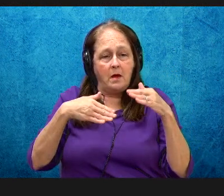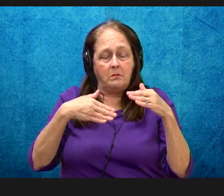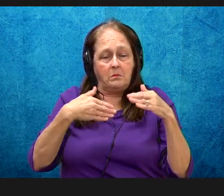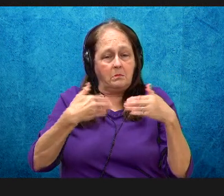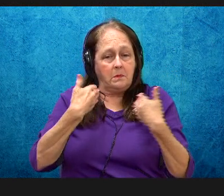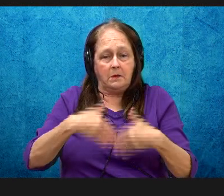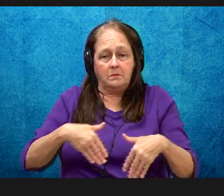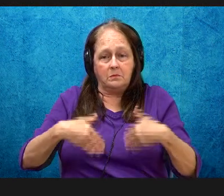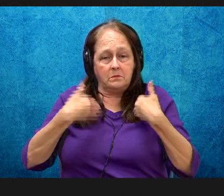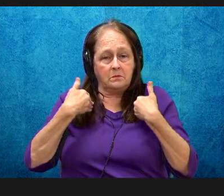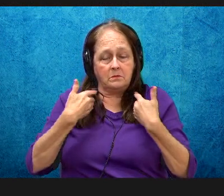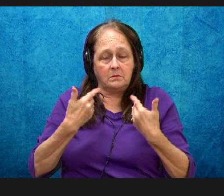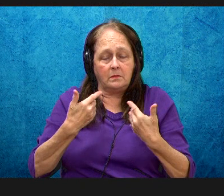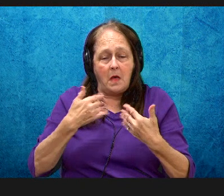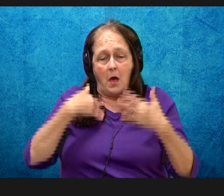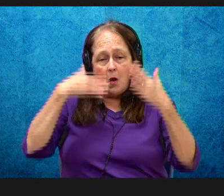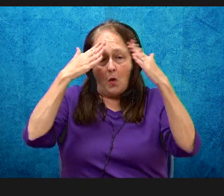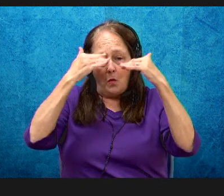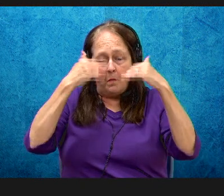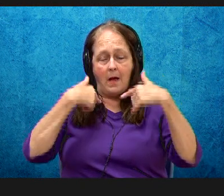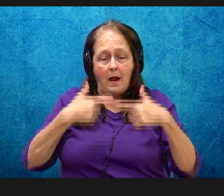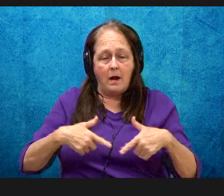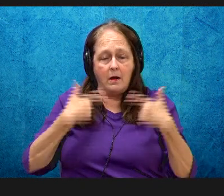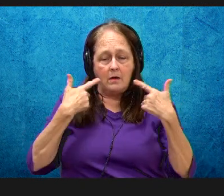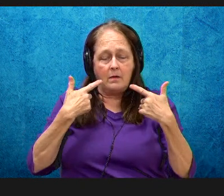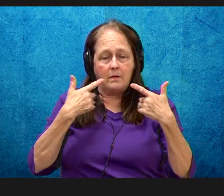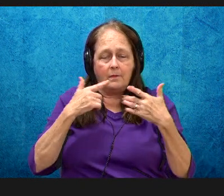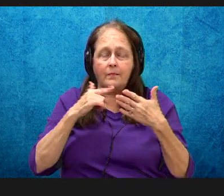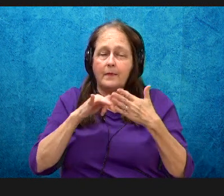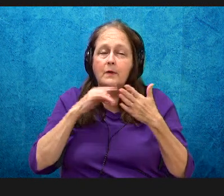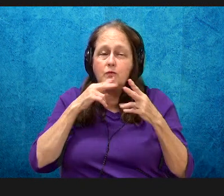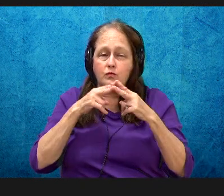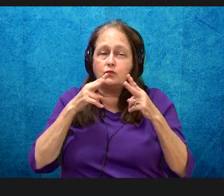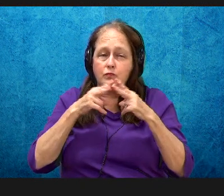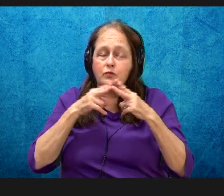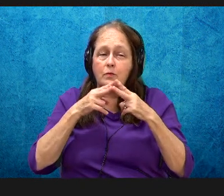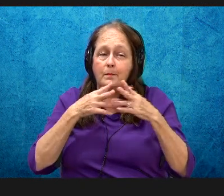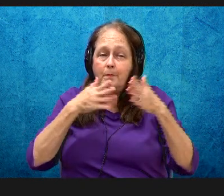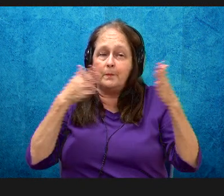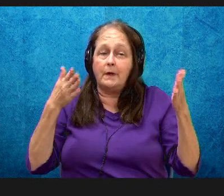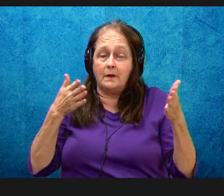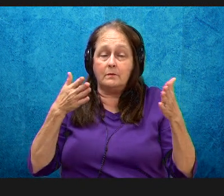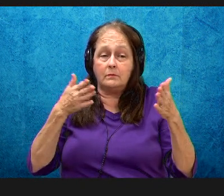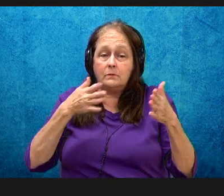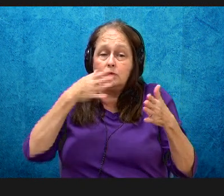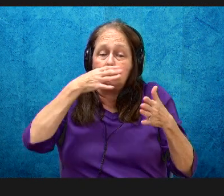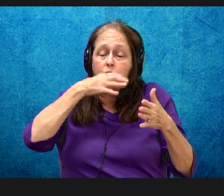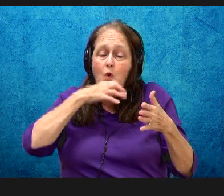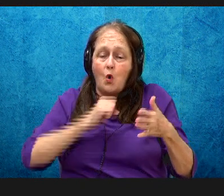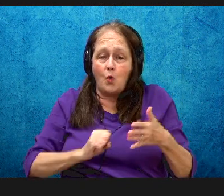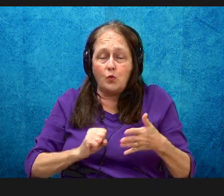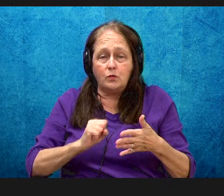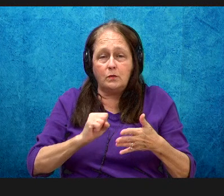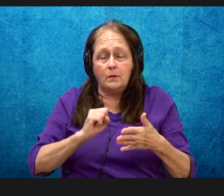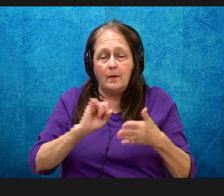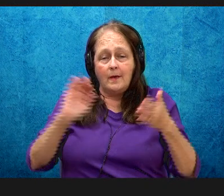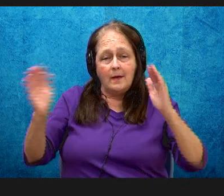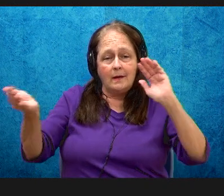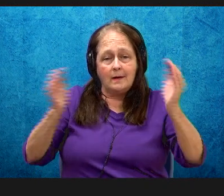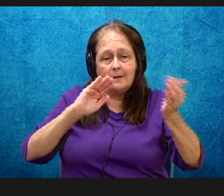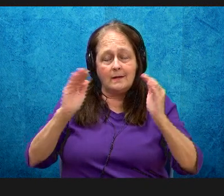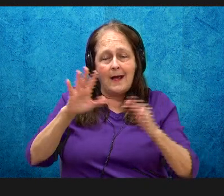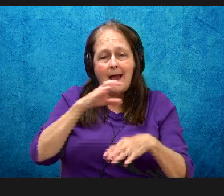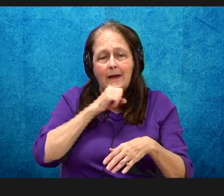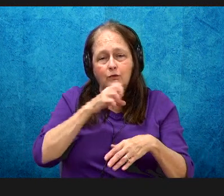that. I hope I live that long, but that's a pretty big deal. But that's a big comparison in their